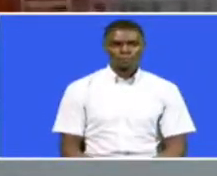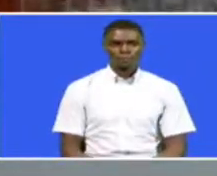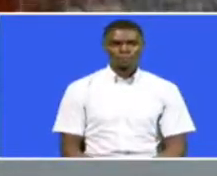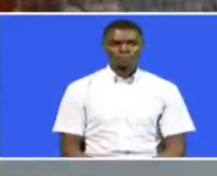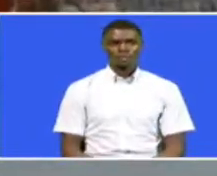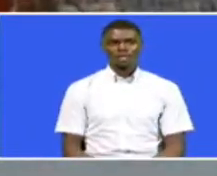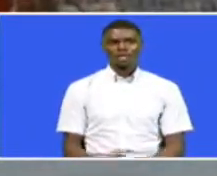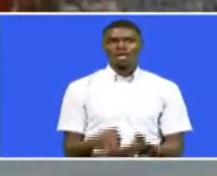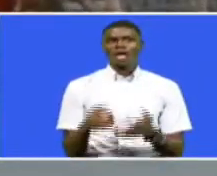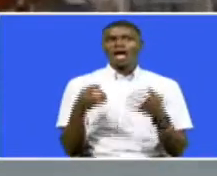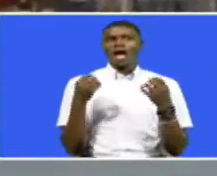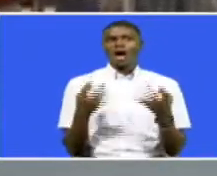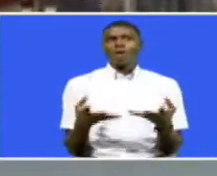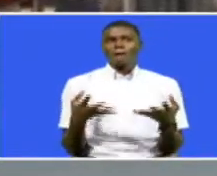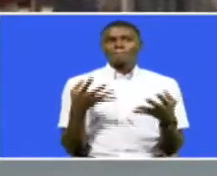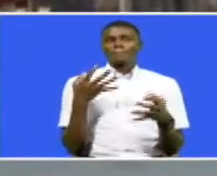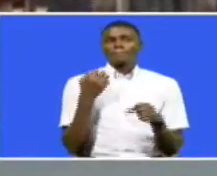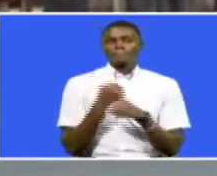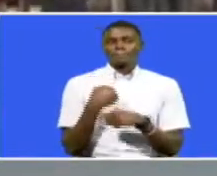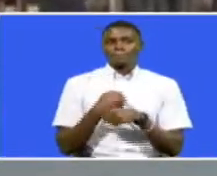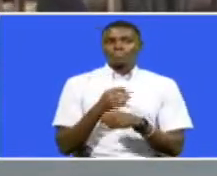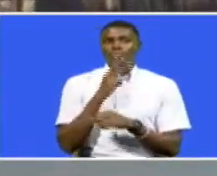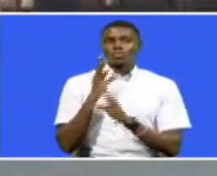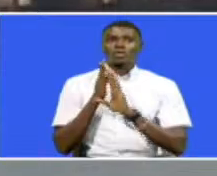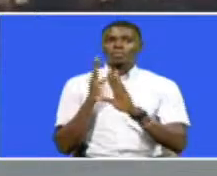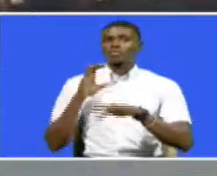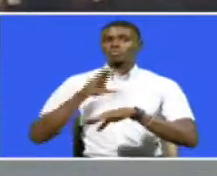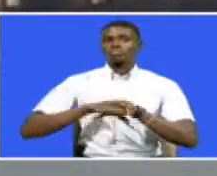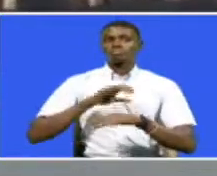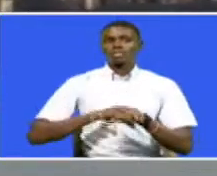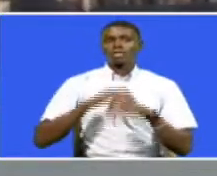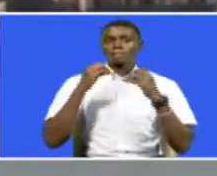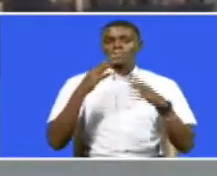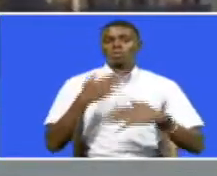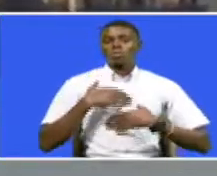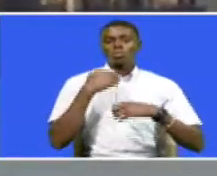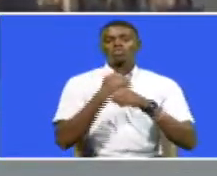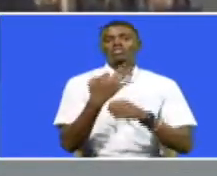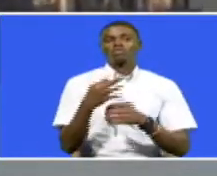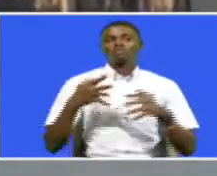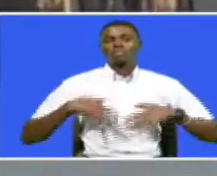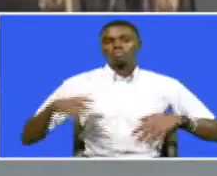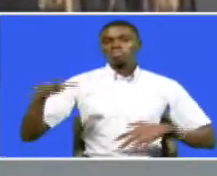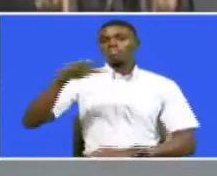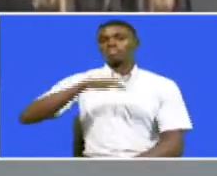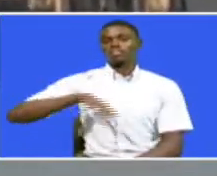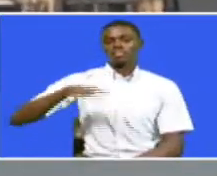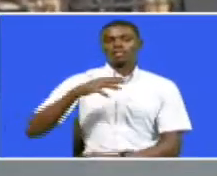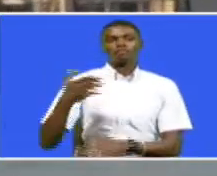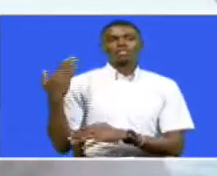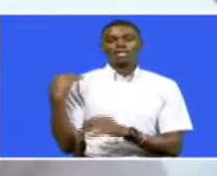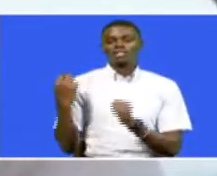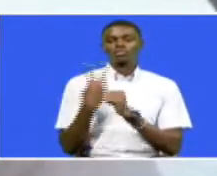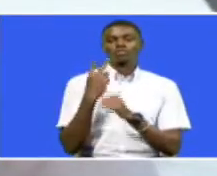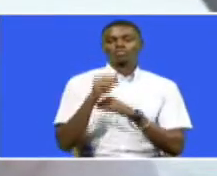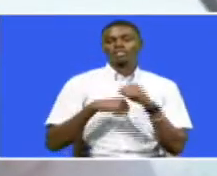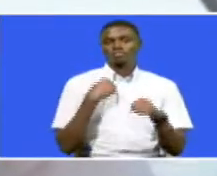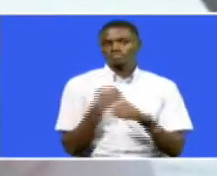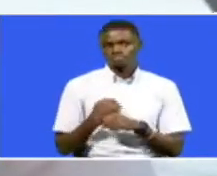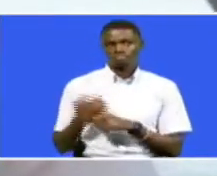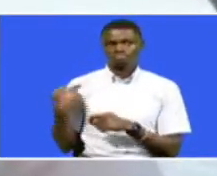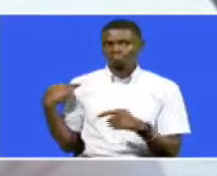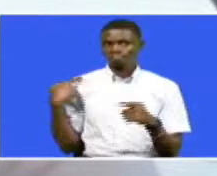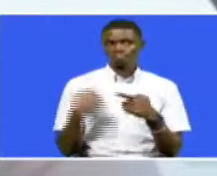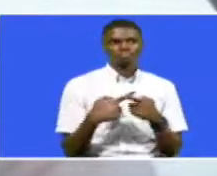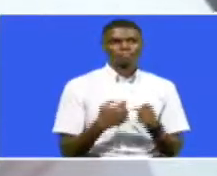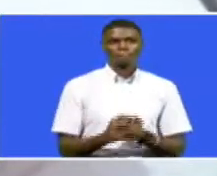But just how unique are the water buses to have gained the much confidence of the residents for the last 12 years? Our vessels are